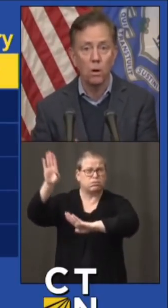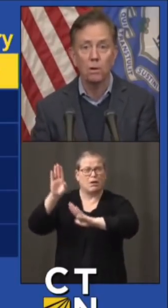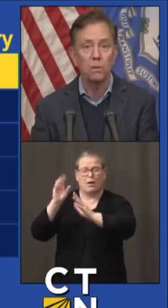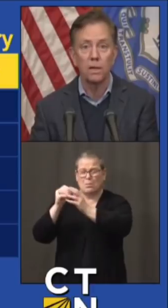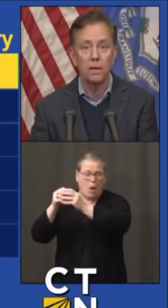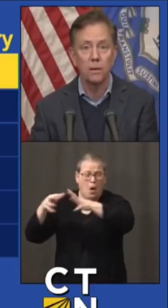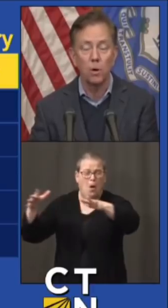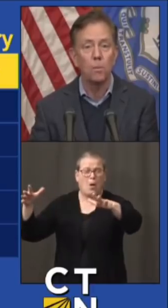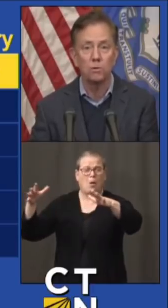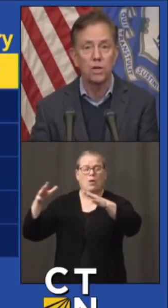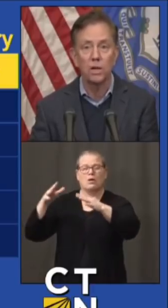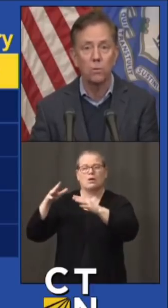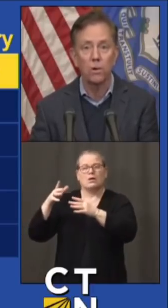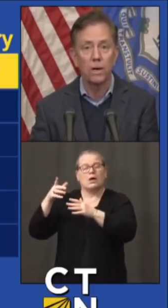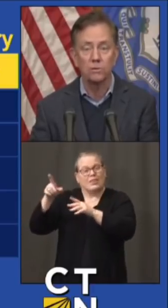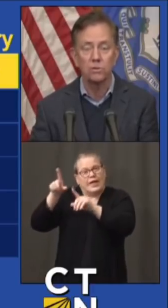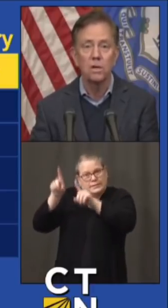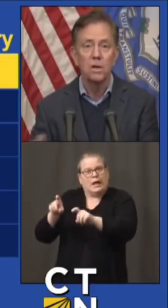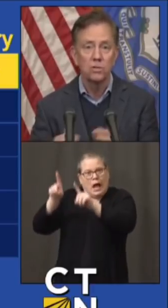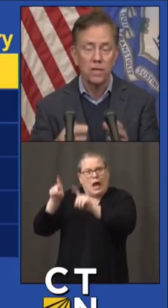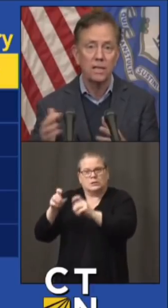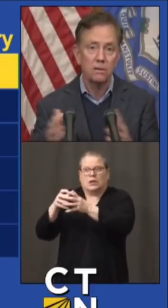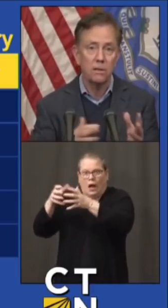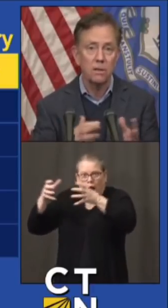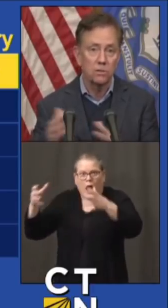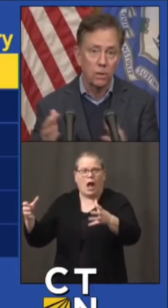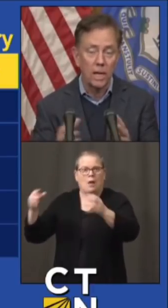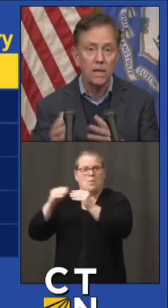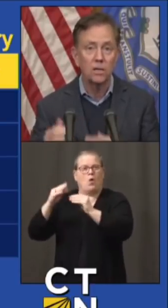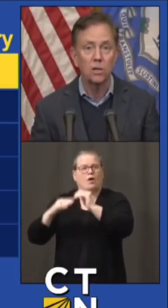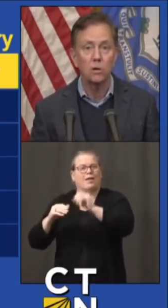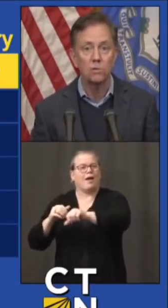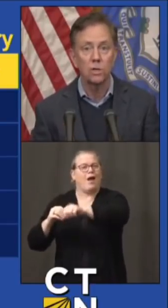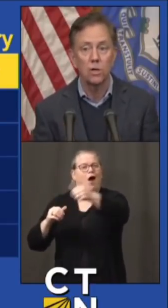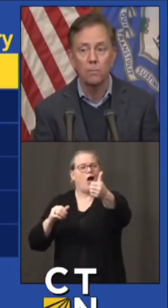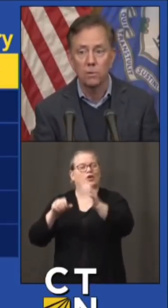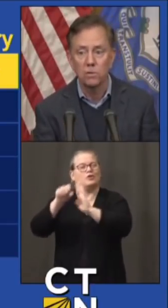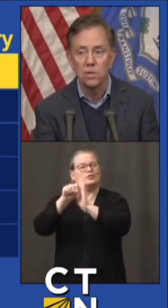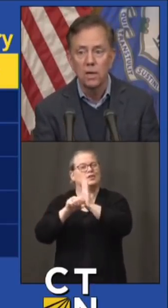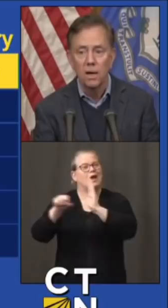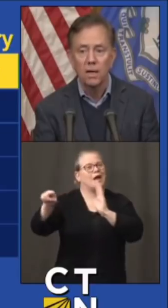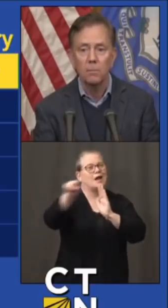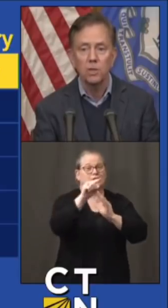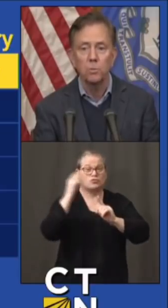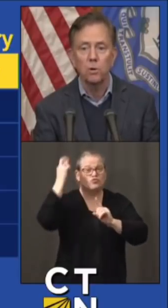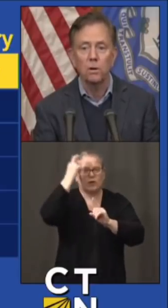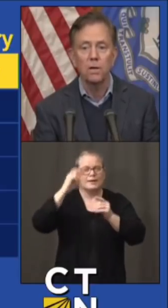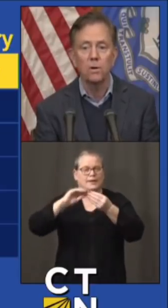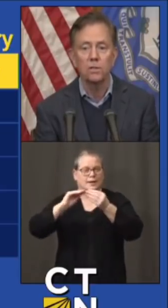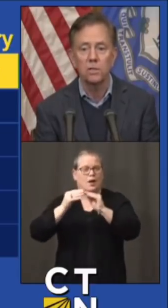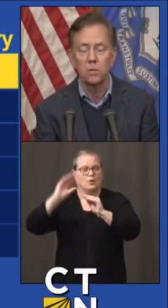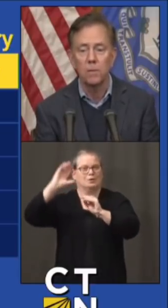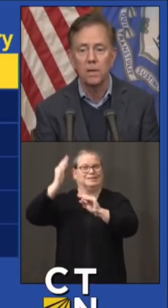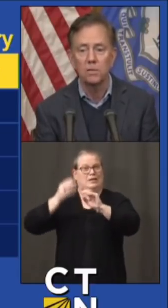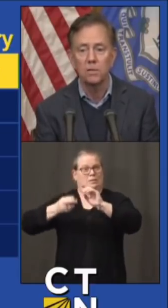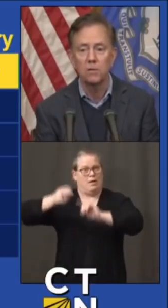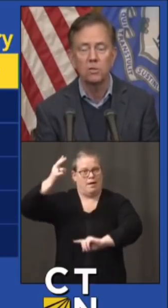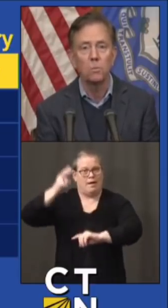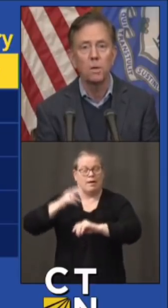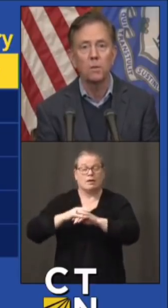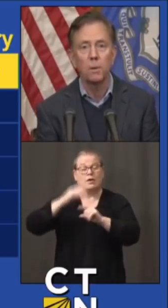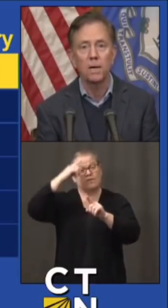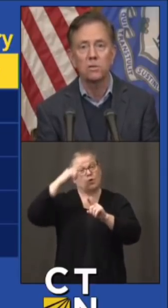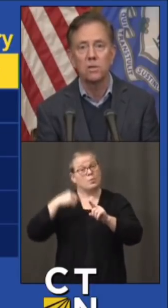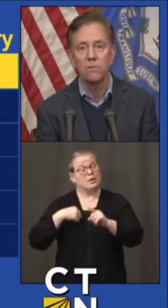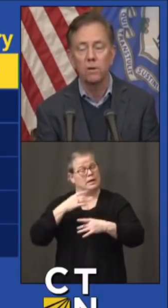much more than almost anywhere else. So that is related to those numbers. I think much more interesting to me continues